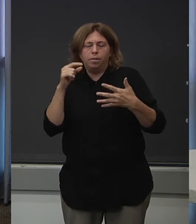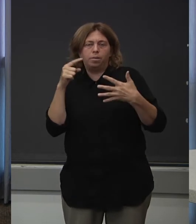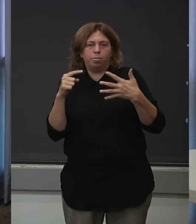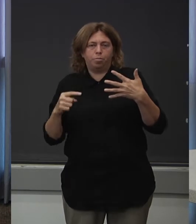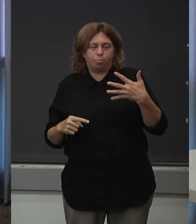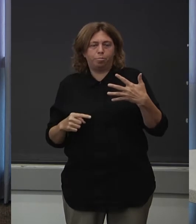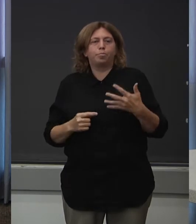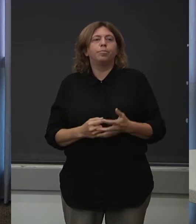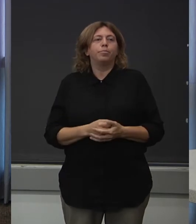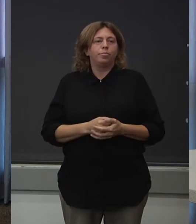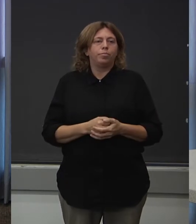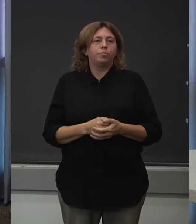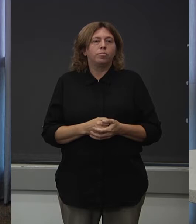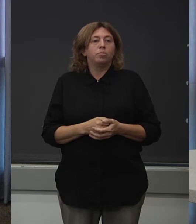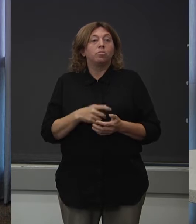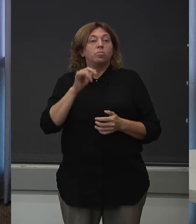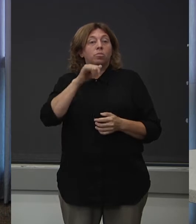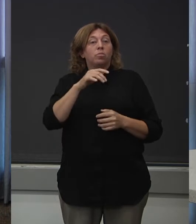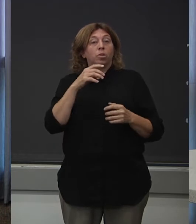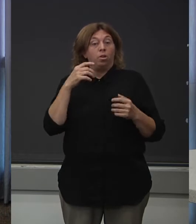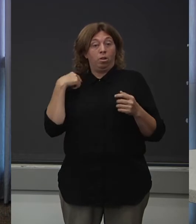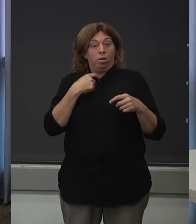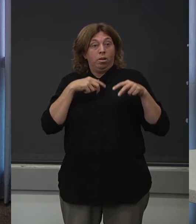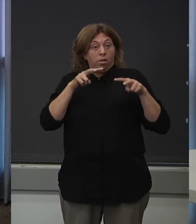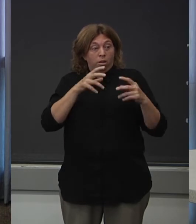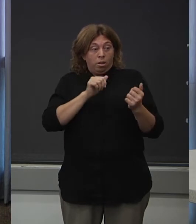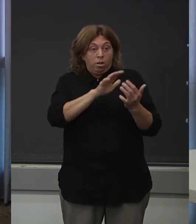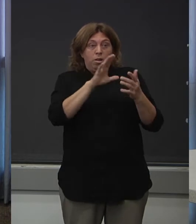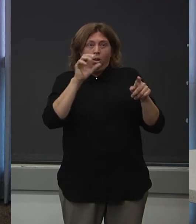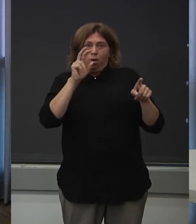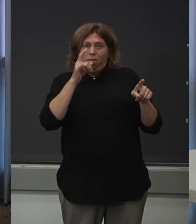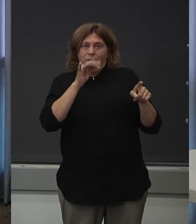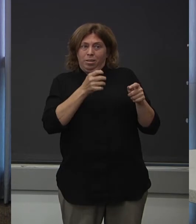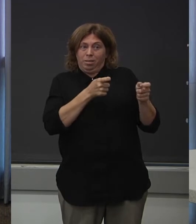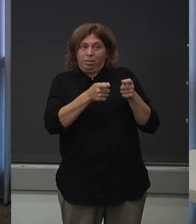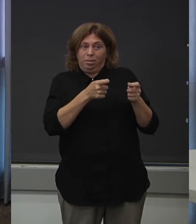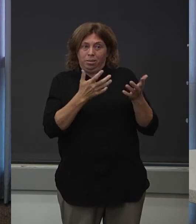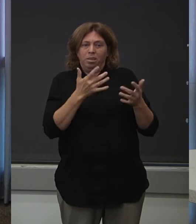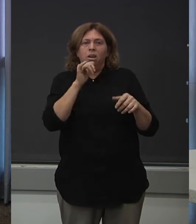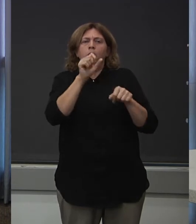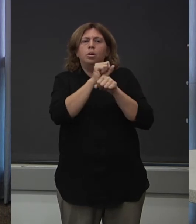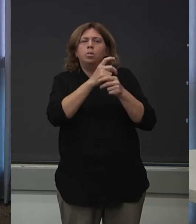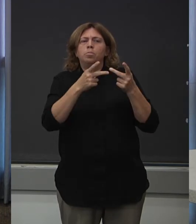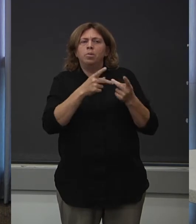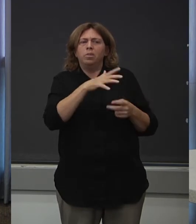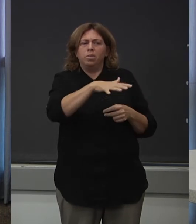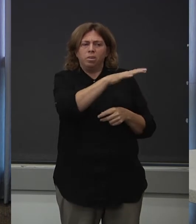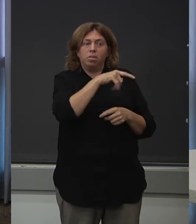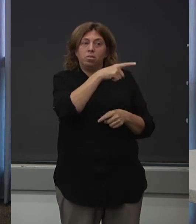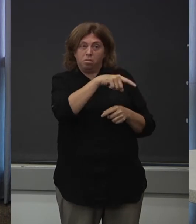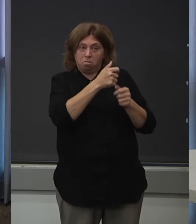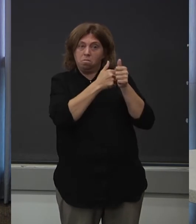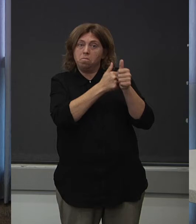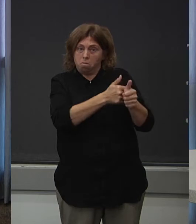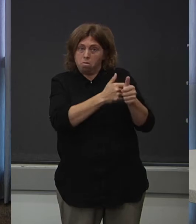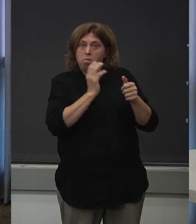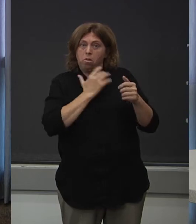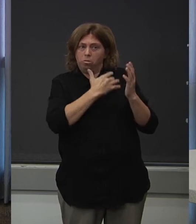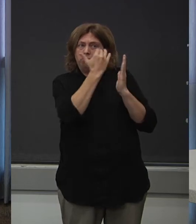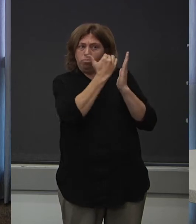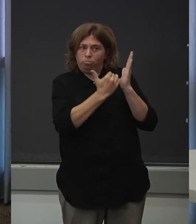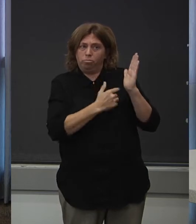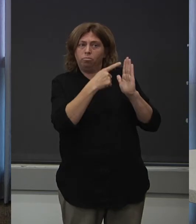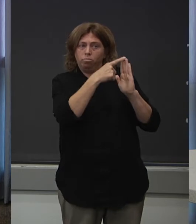COVID-19, any employer who comes into line with our expectations really has no risk of a citation. We'll engage with